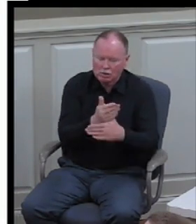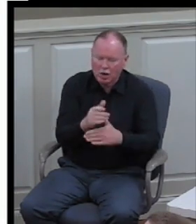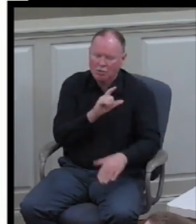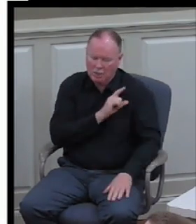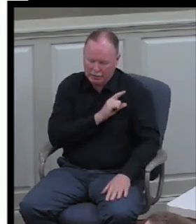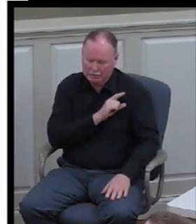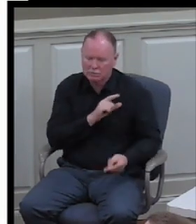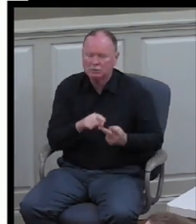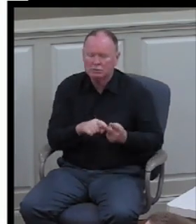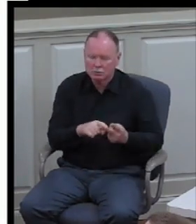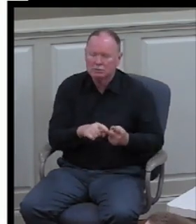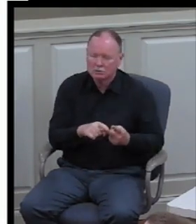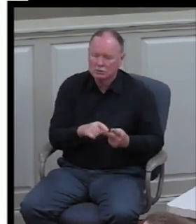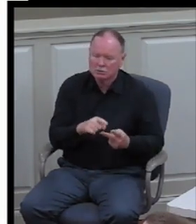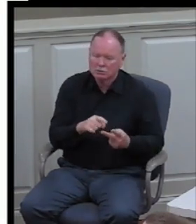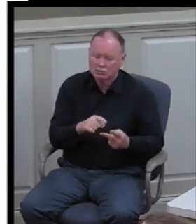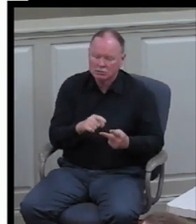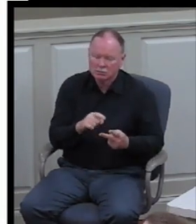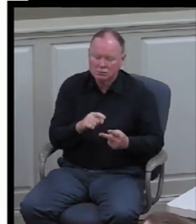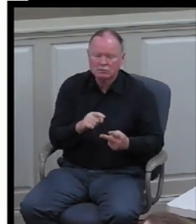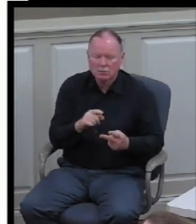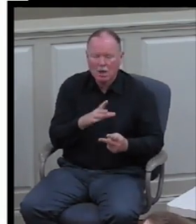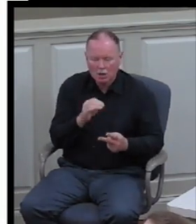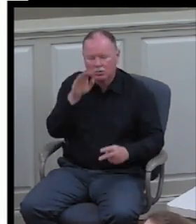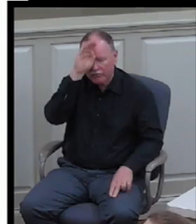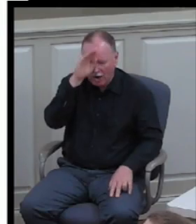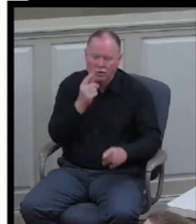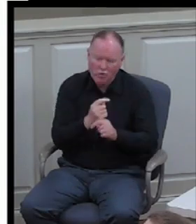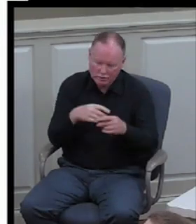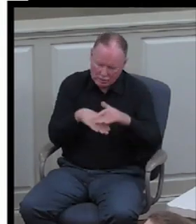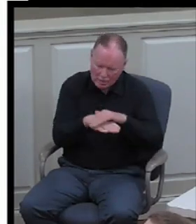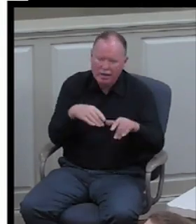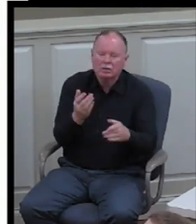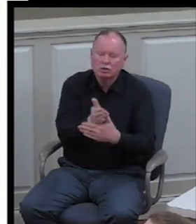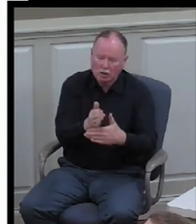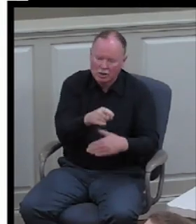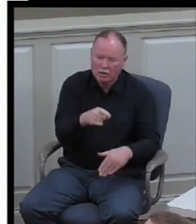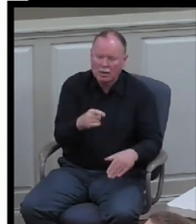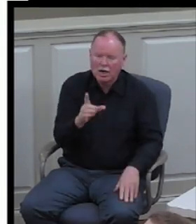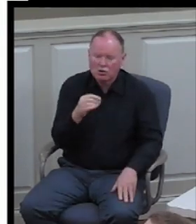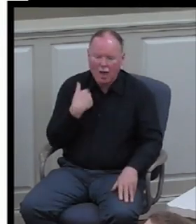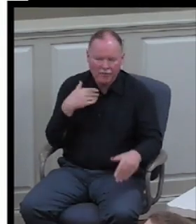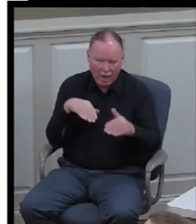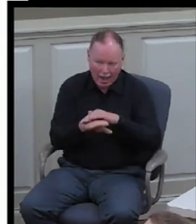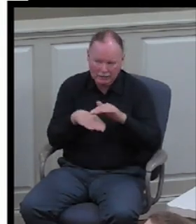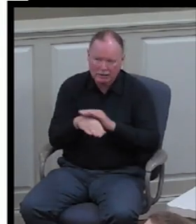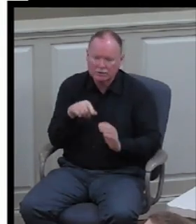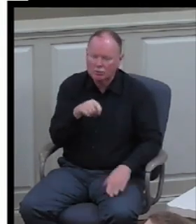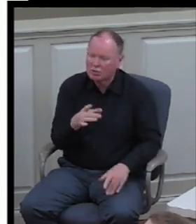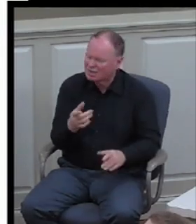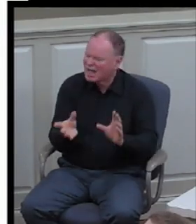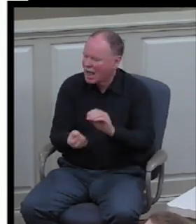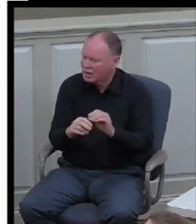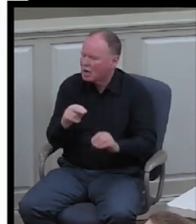police shift Okay, there's that. as well as fire trucks coming in and out. There is an access, I'll mention that quickly,